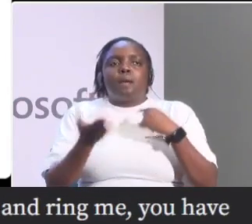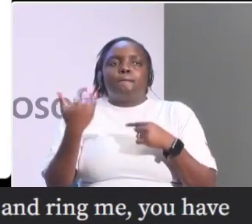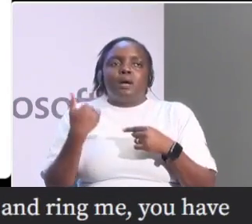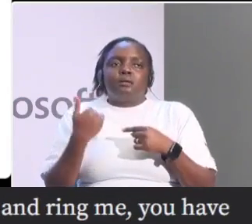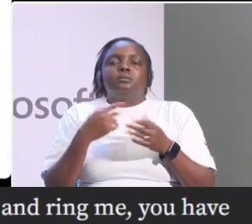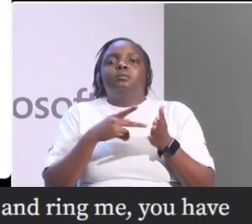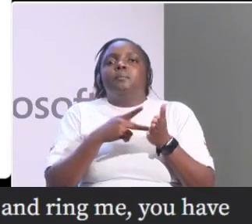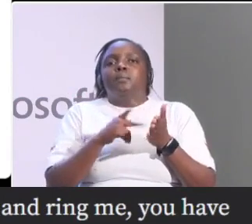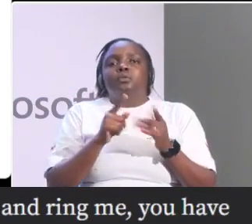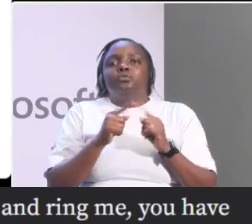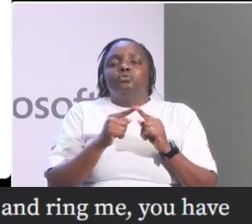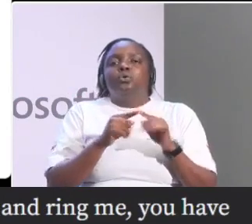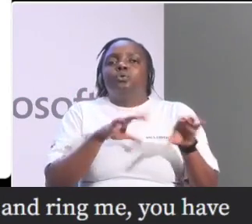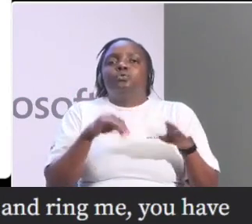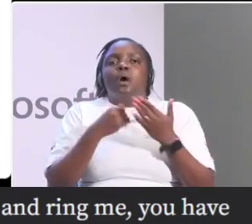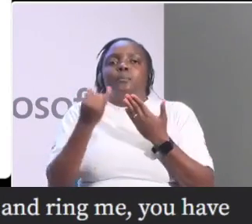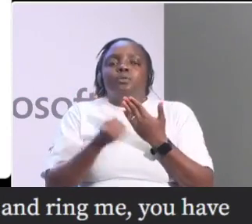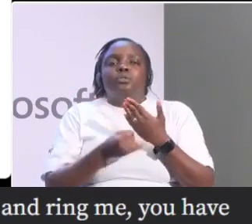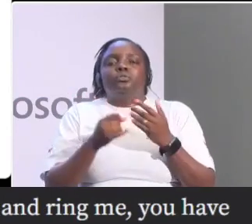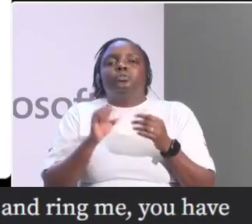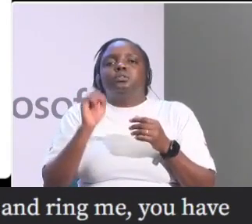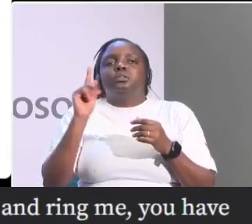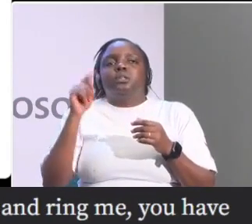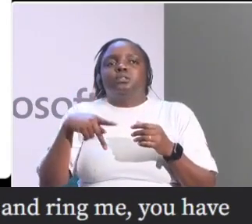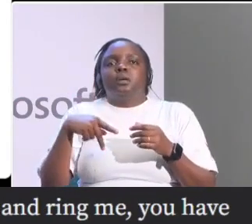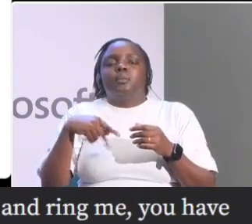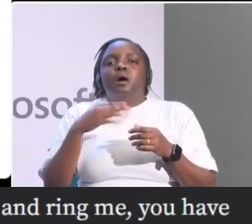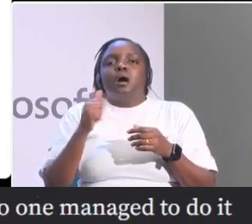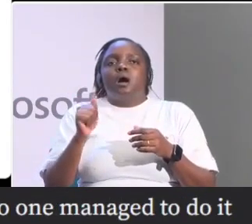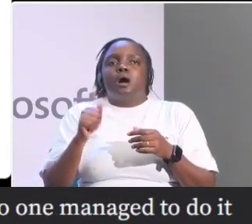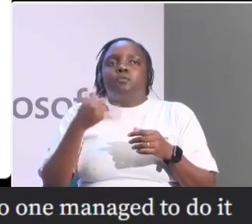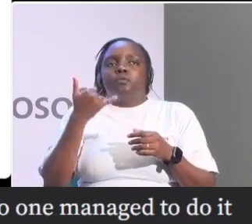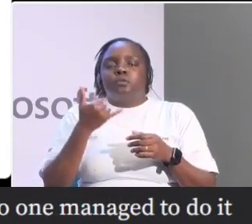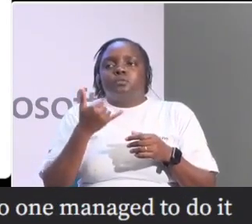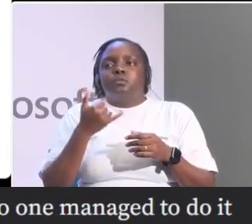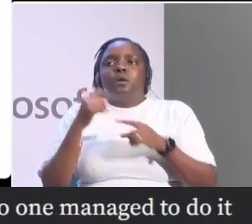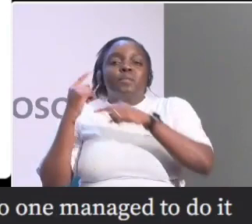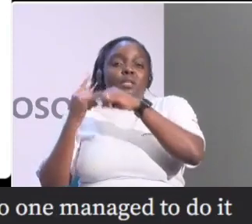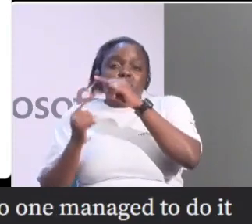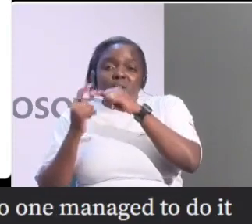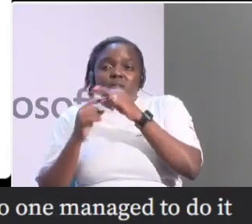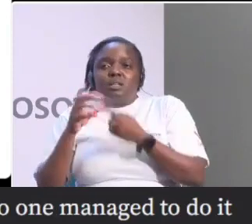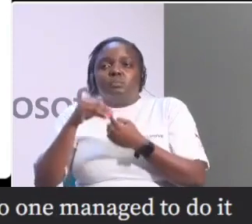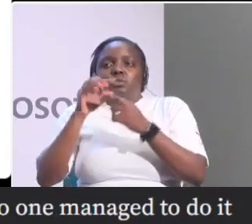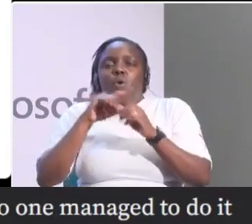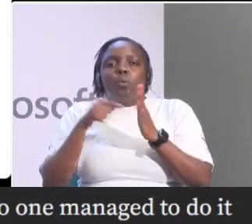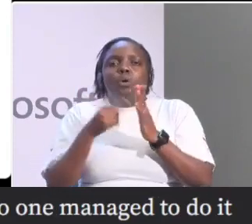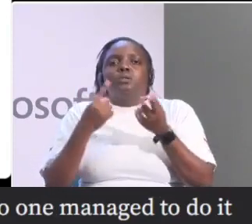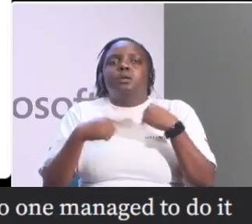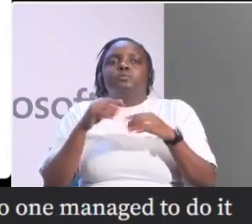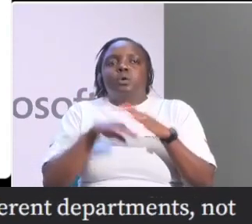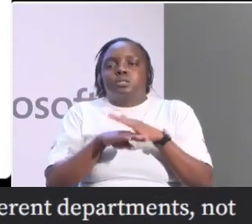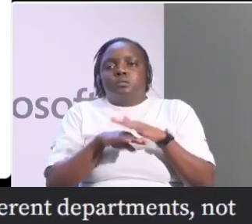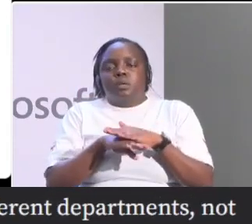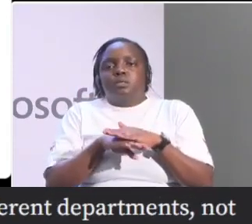actually paid to do a project on setting up the phone. So put people in a situation of experience, especially when it comes to